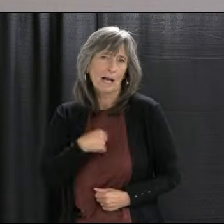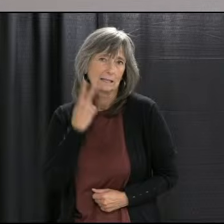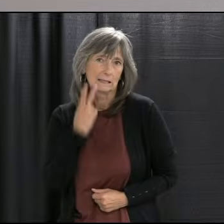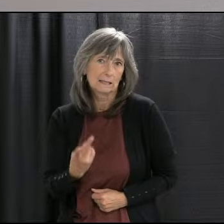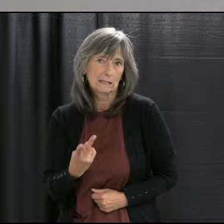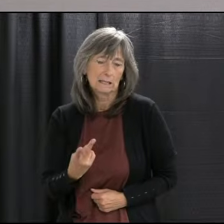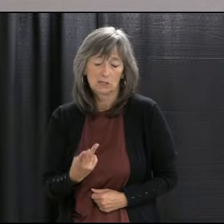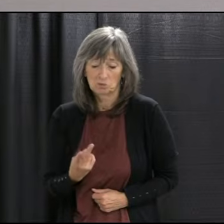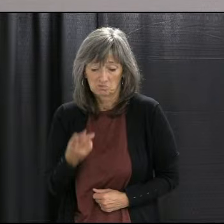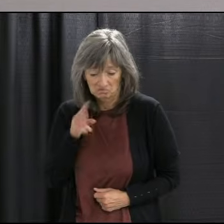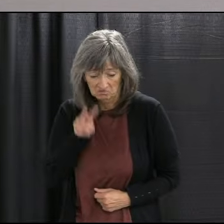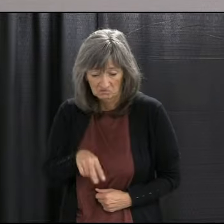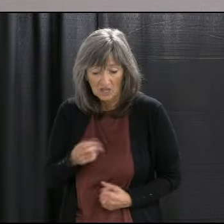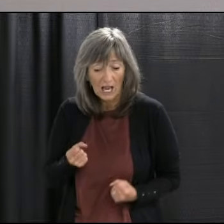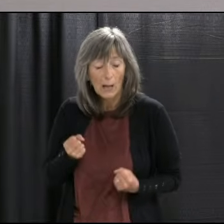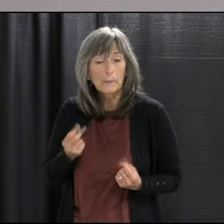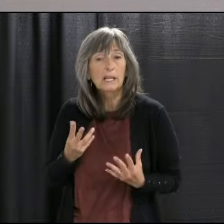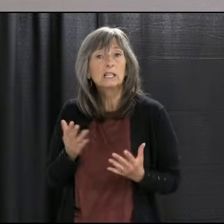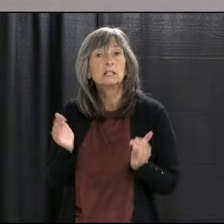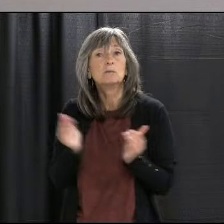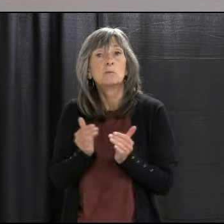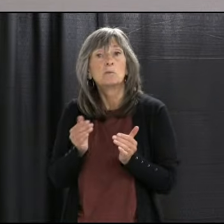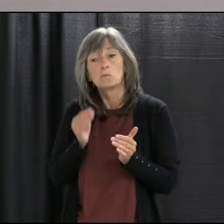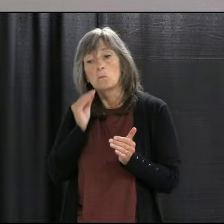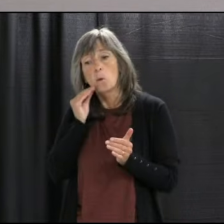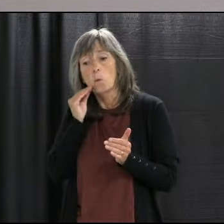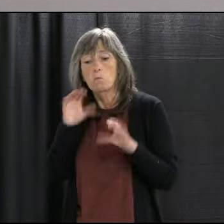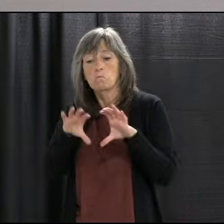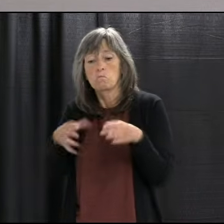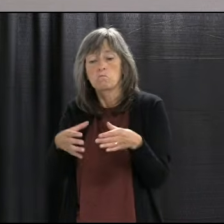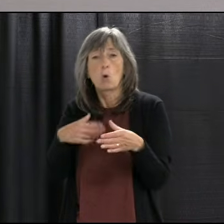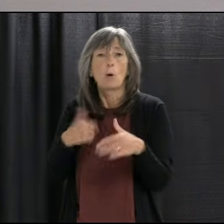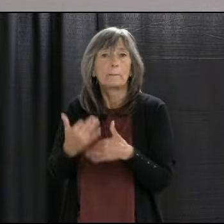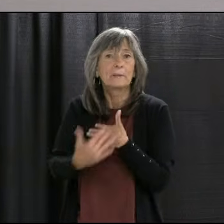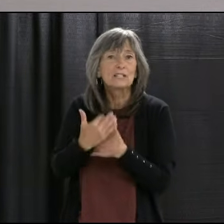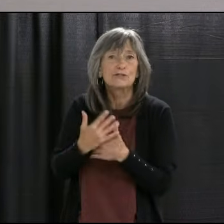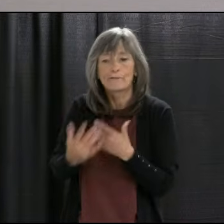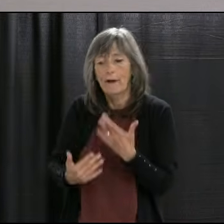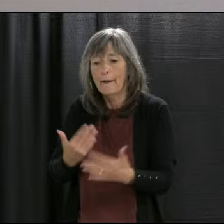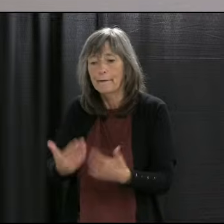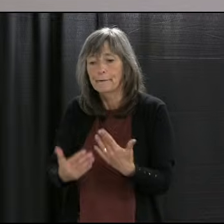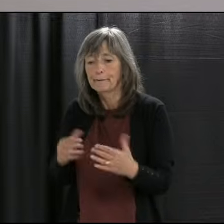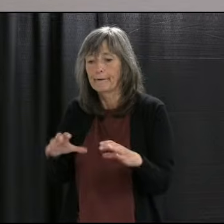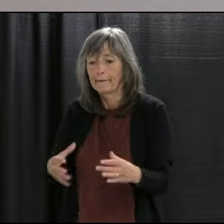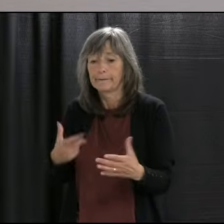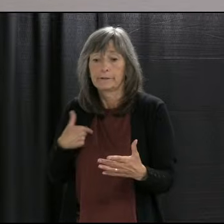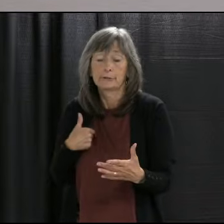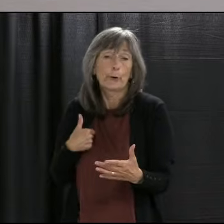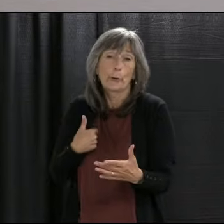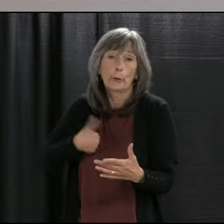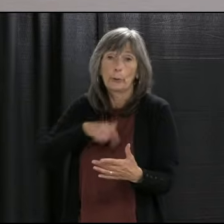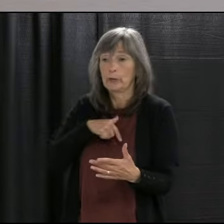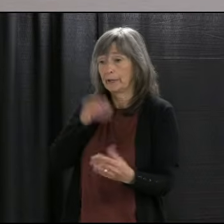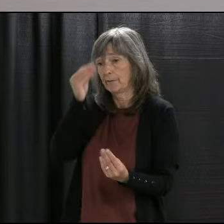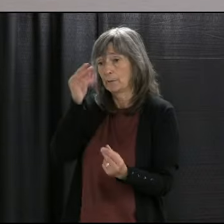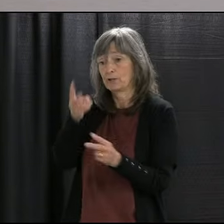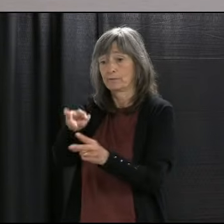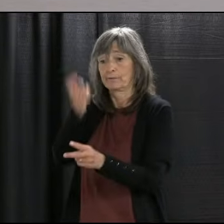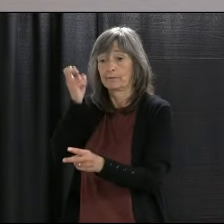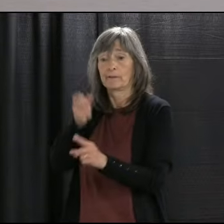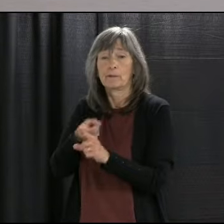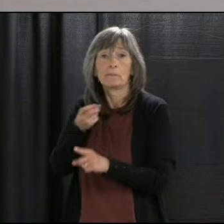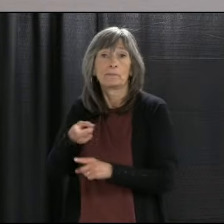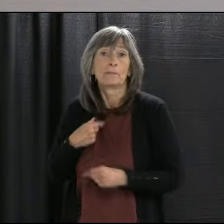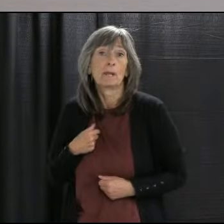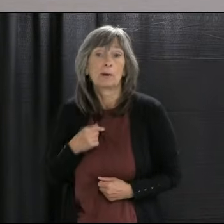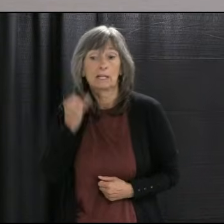look at the reports to see the accuracy of them as well. But it's very clear, as Minister Dempster said, she's getting lots of reports. So, pardon the pun, but where there's